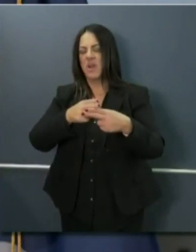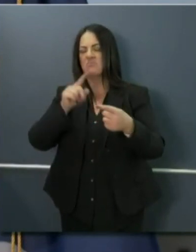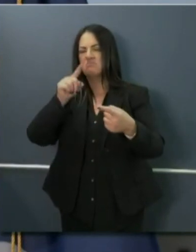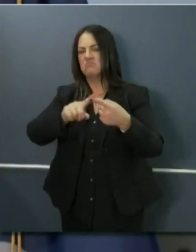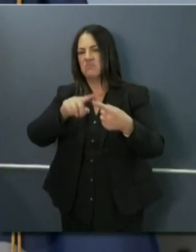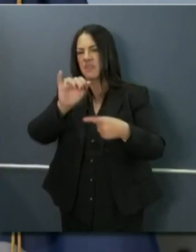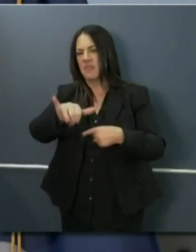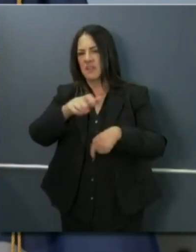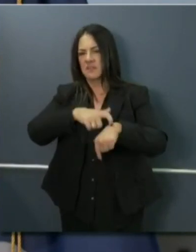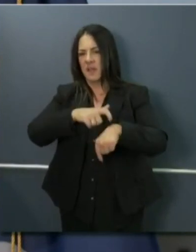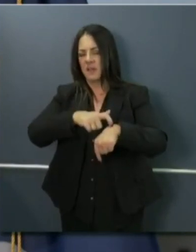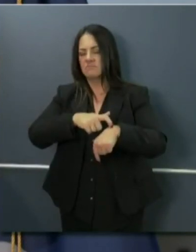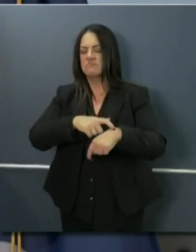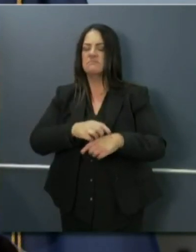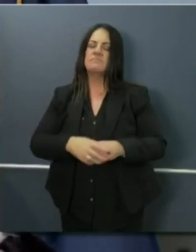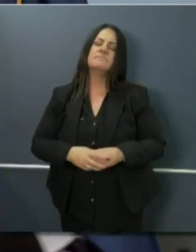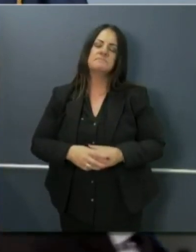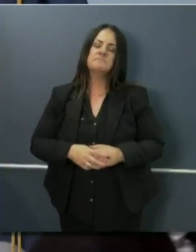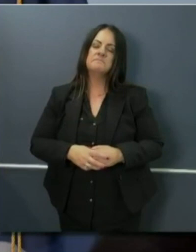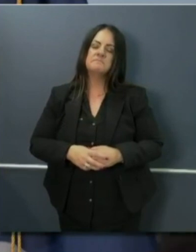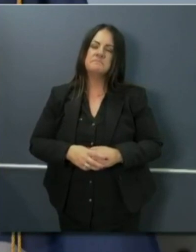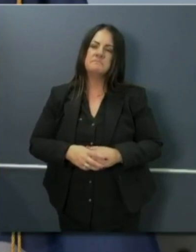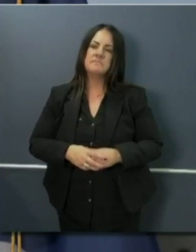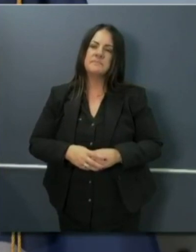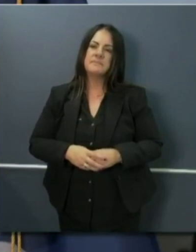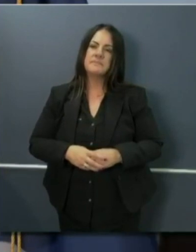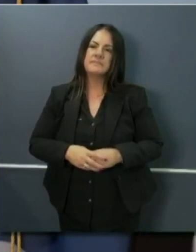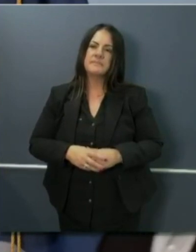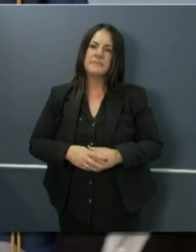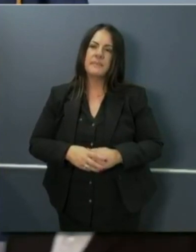ratios along the same lines as well.